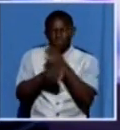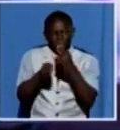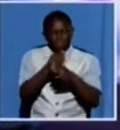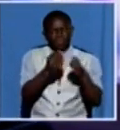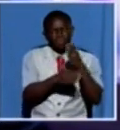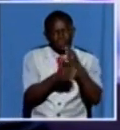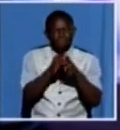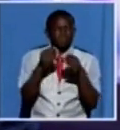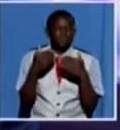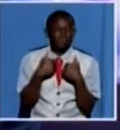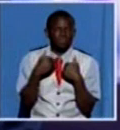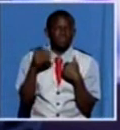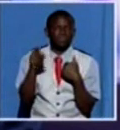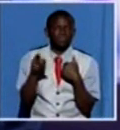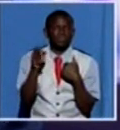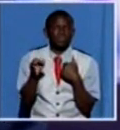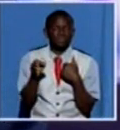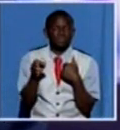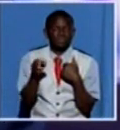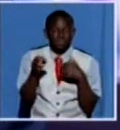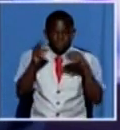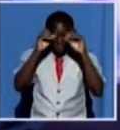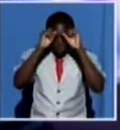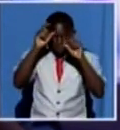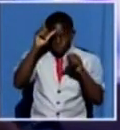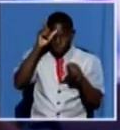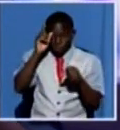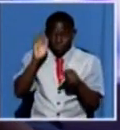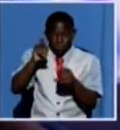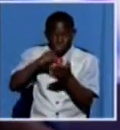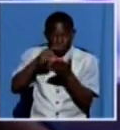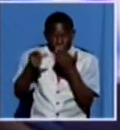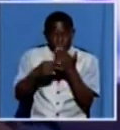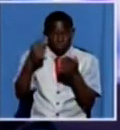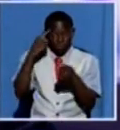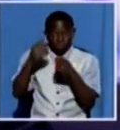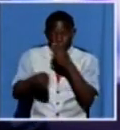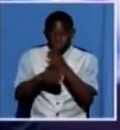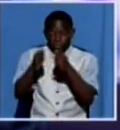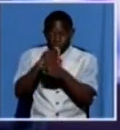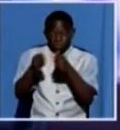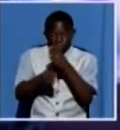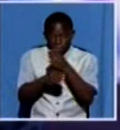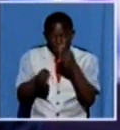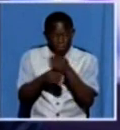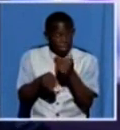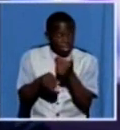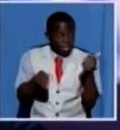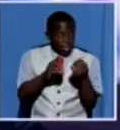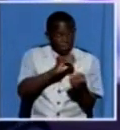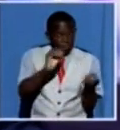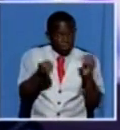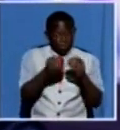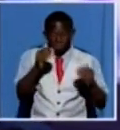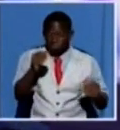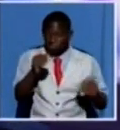agenda on infrastructure is second to none. And that's why even our opponents are not criticizing that President Lungu